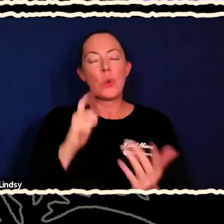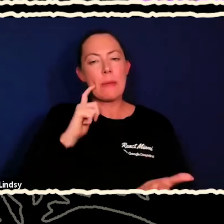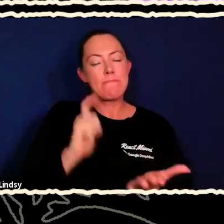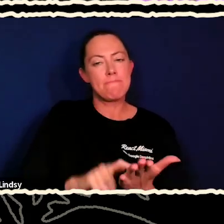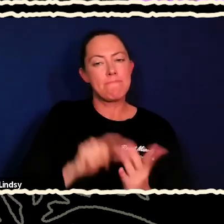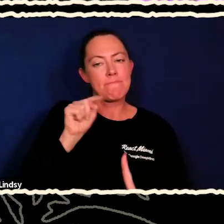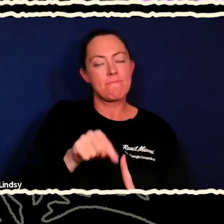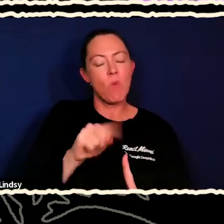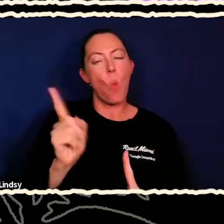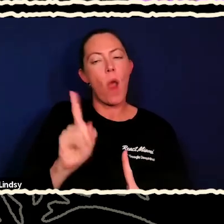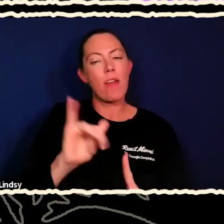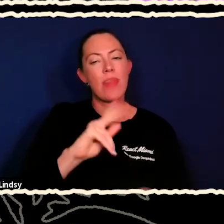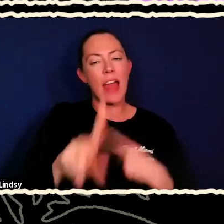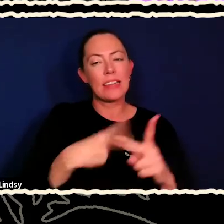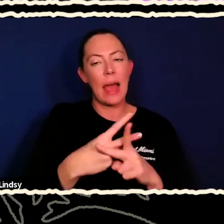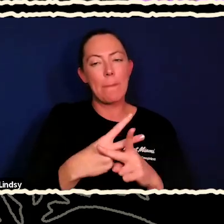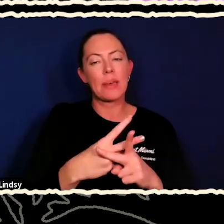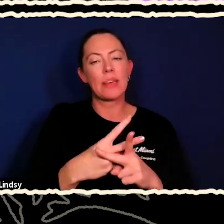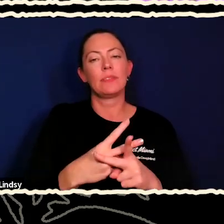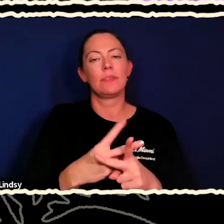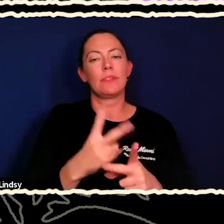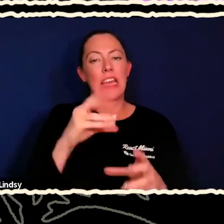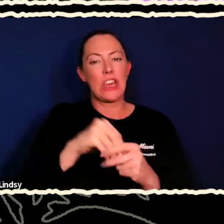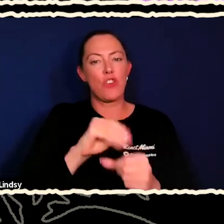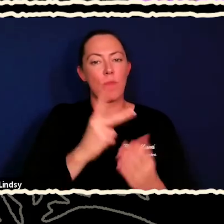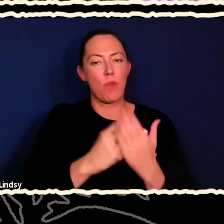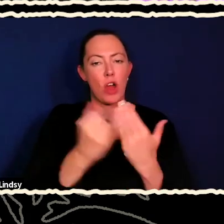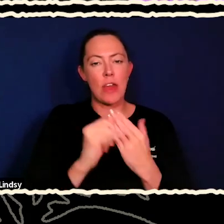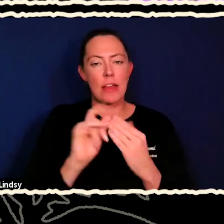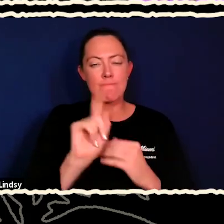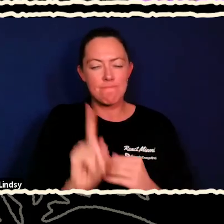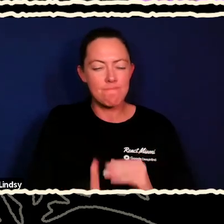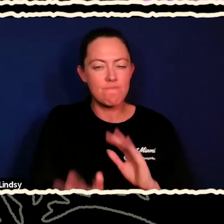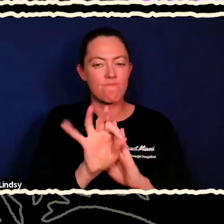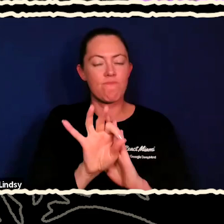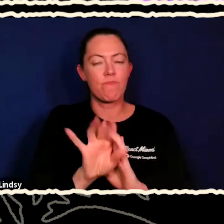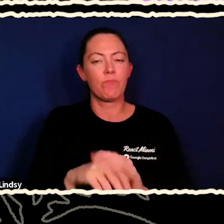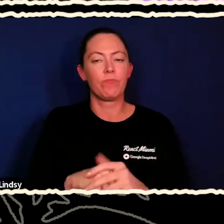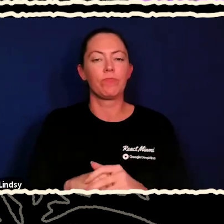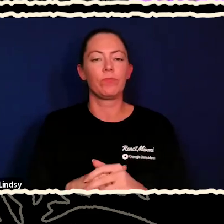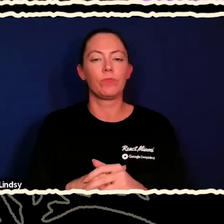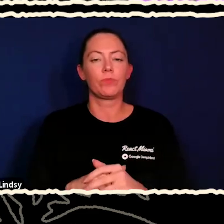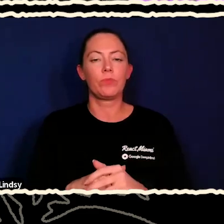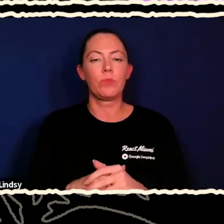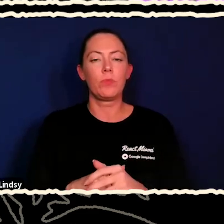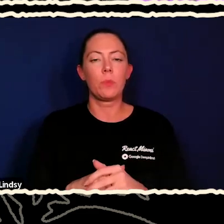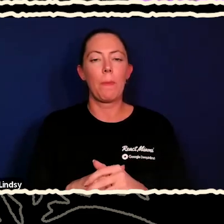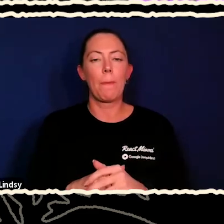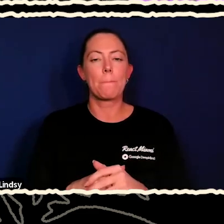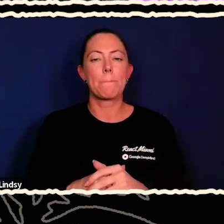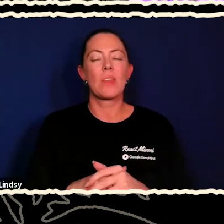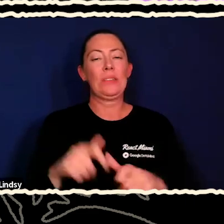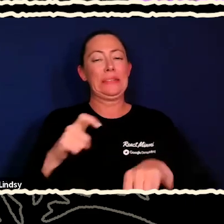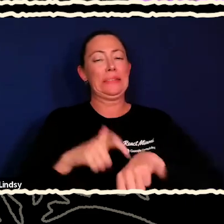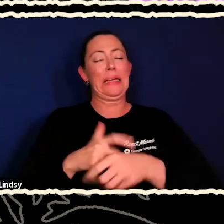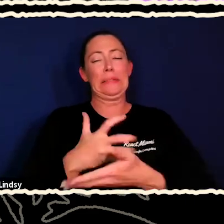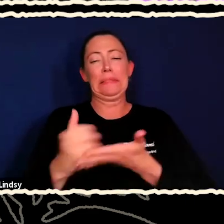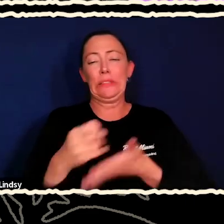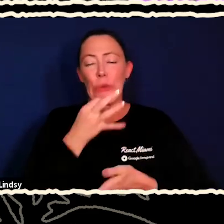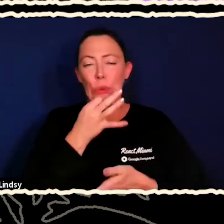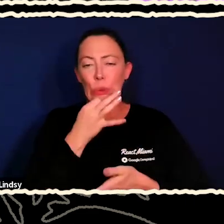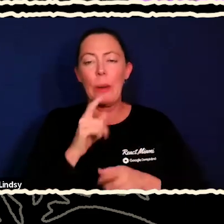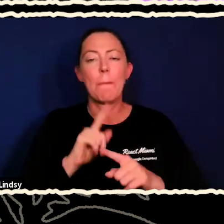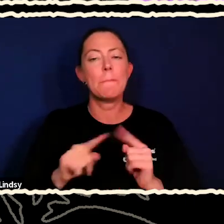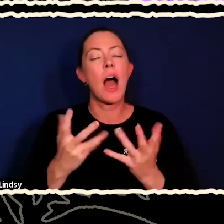project. So you can click on it. So OK, this one is not in the Excalidraw code base. I'll find one in Excalidraw. You know what I'll show you next is type. We're almost out of time for this, but